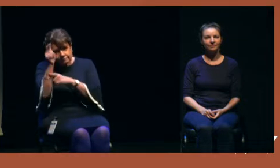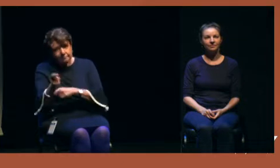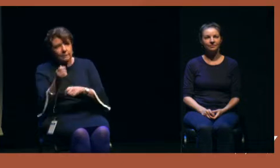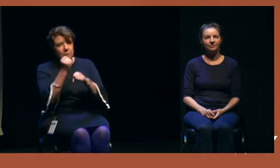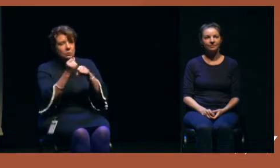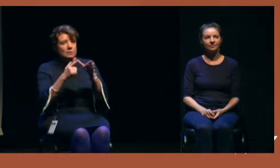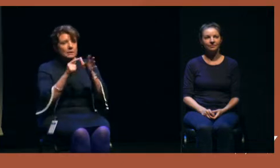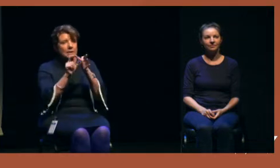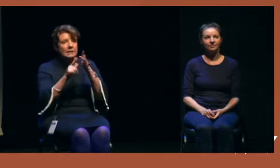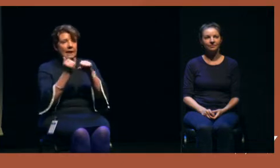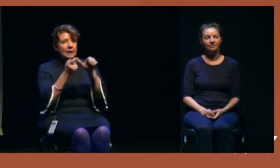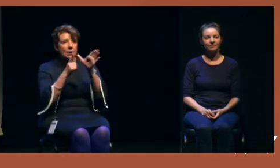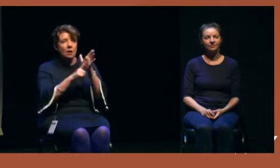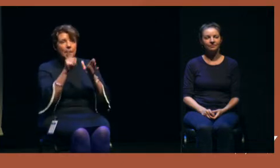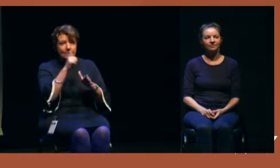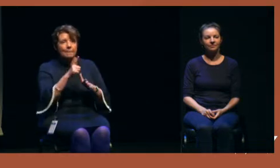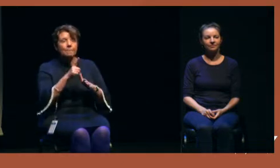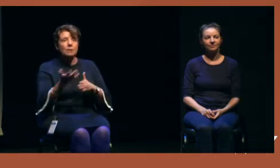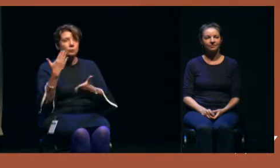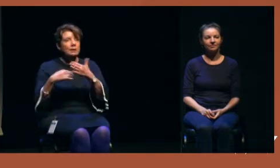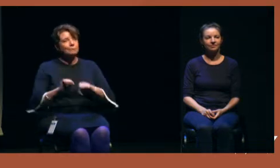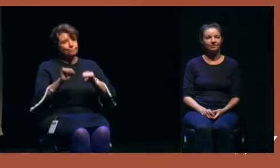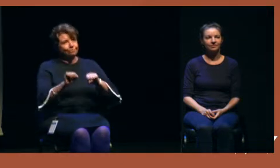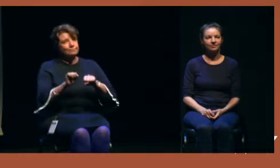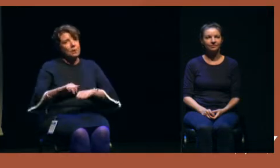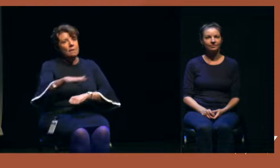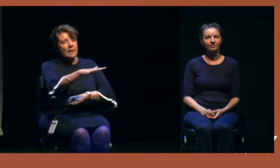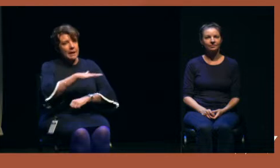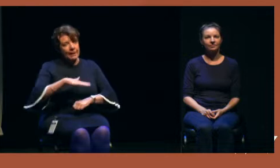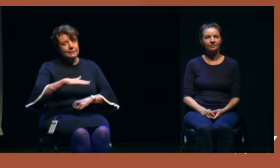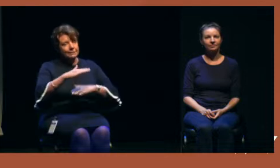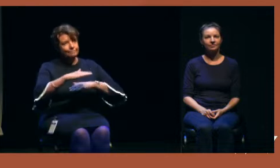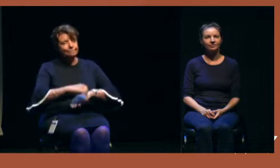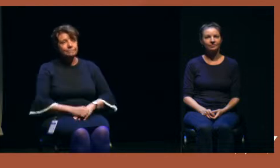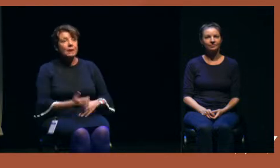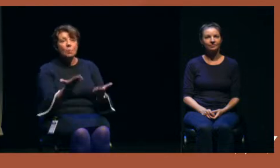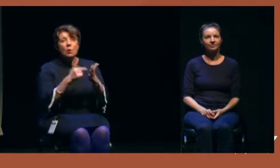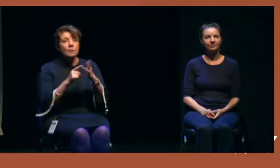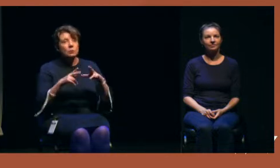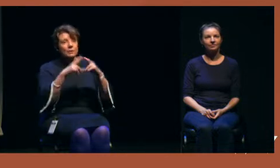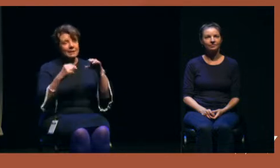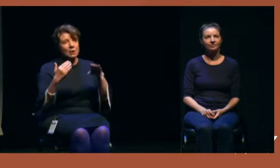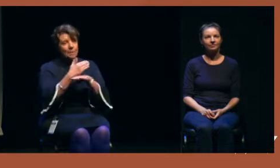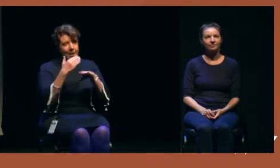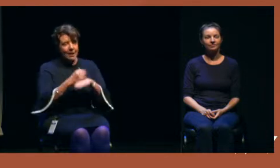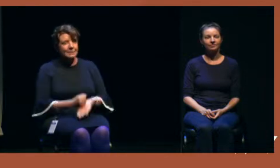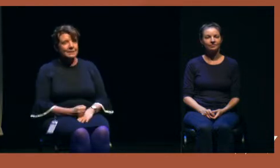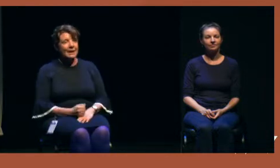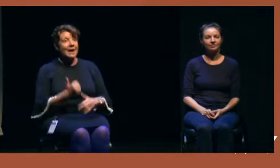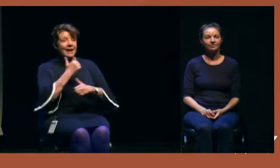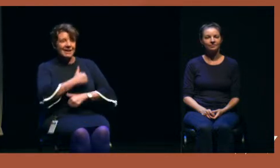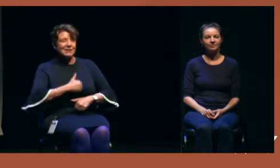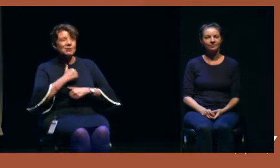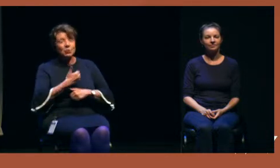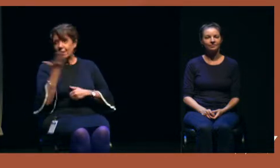Gadigal people, traditional custodians of Jubagali. Welcome to the Sydney Opera House and enjoy